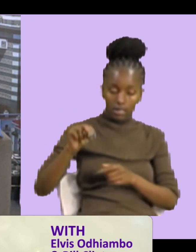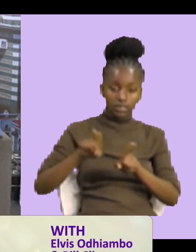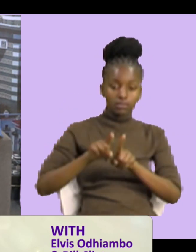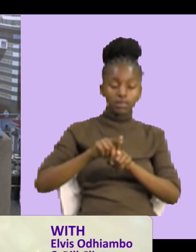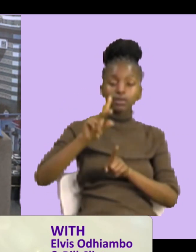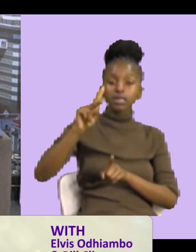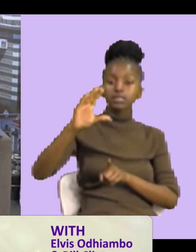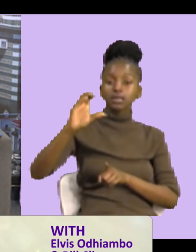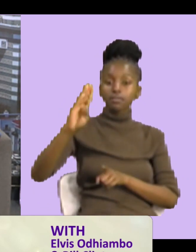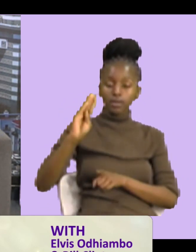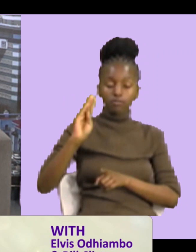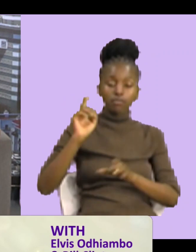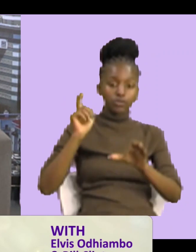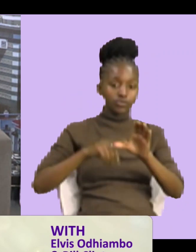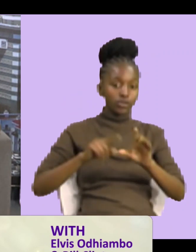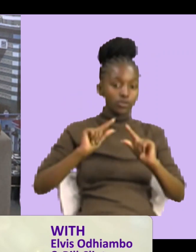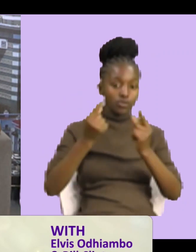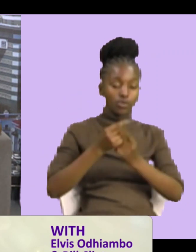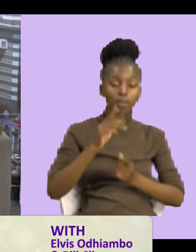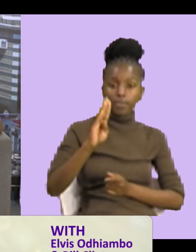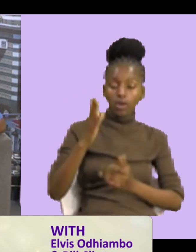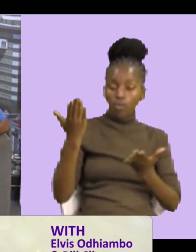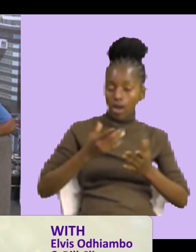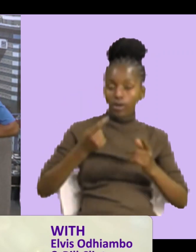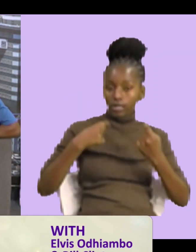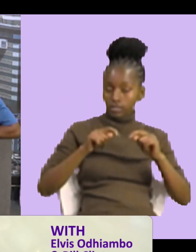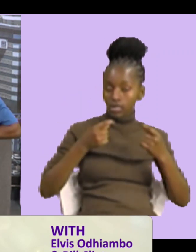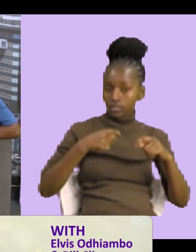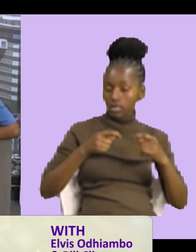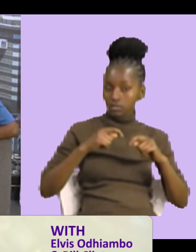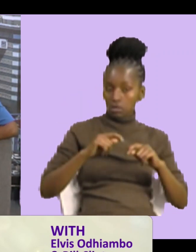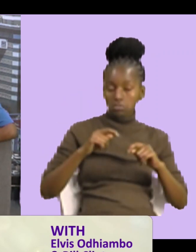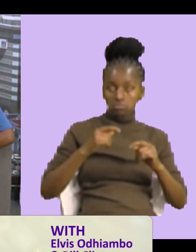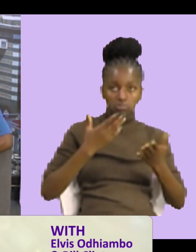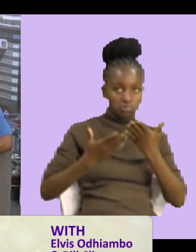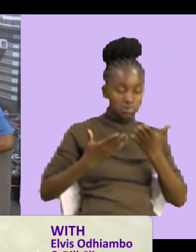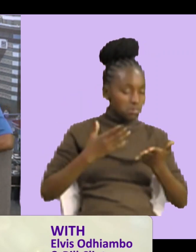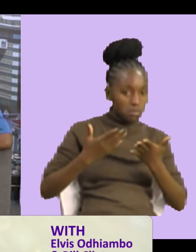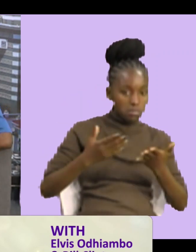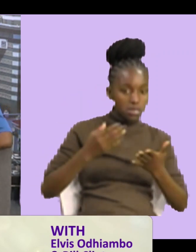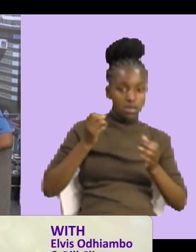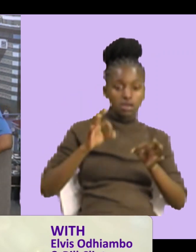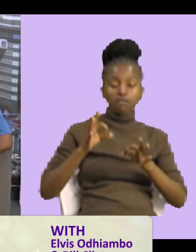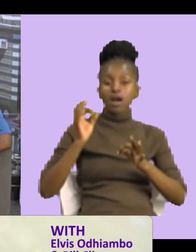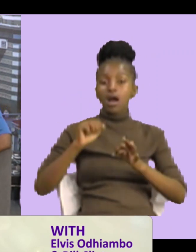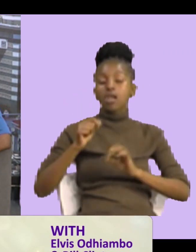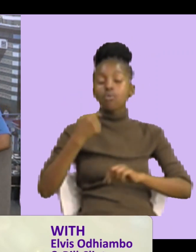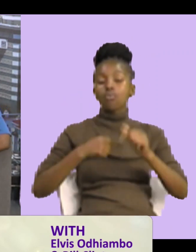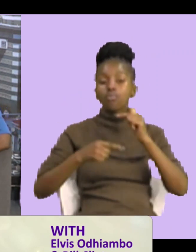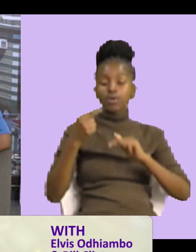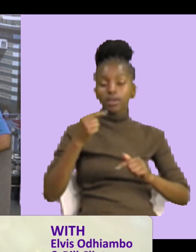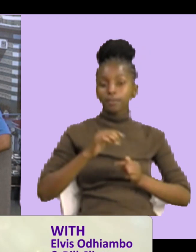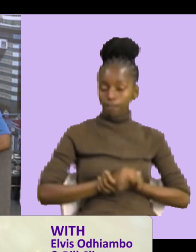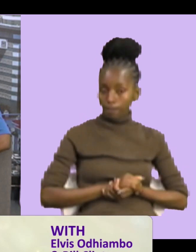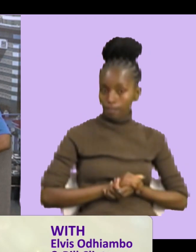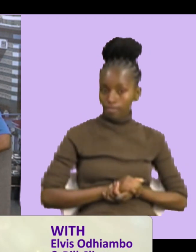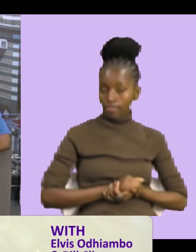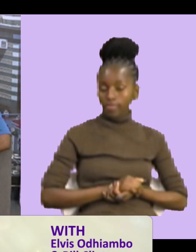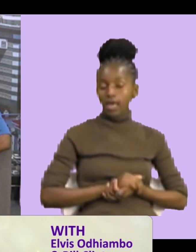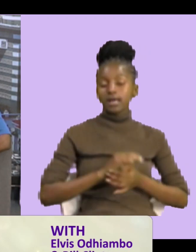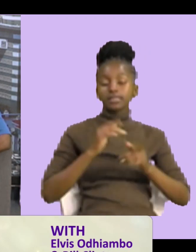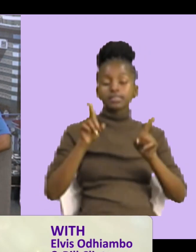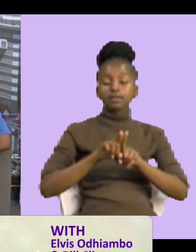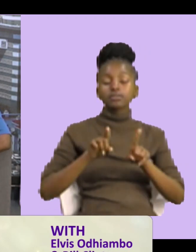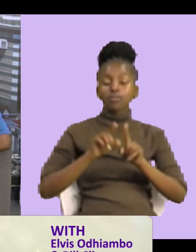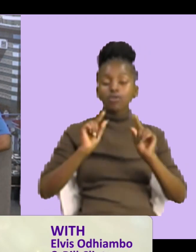own KCB. We'll be looking to try and have a test as far as the Safari Sevens is concerned. Then closing up that